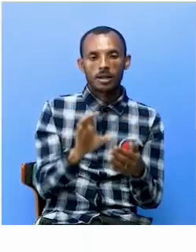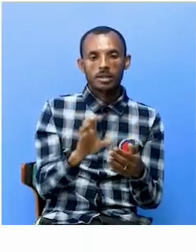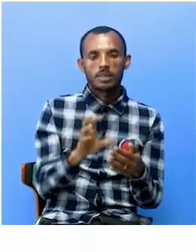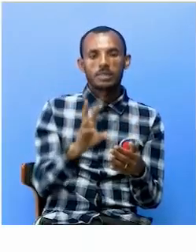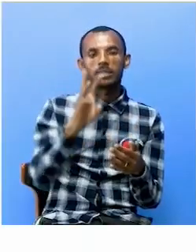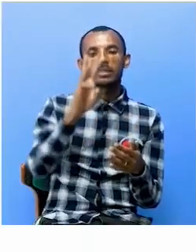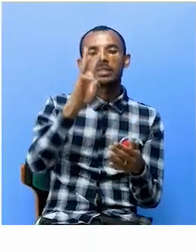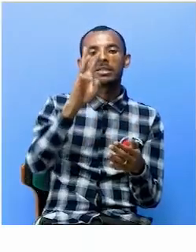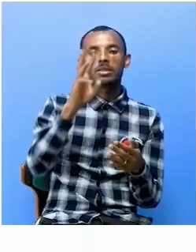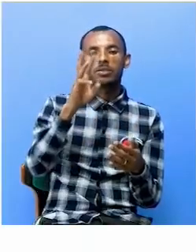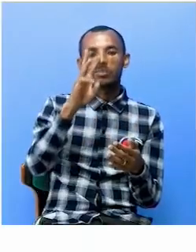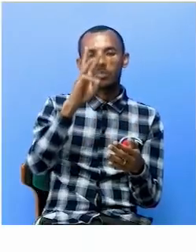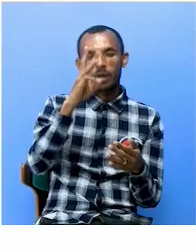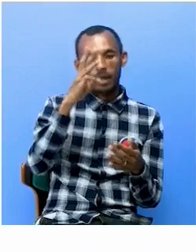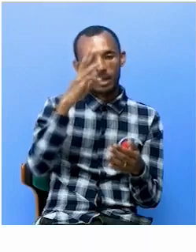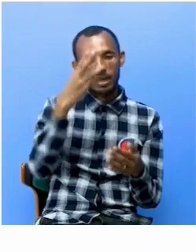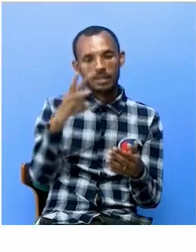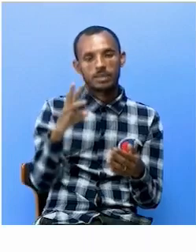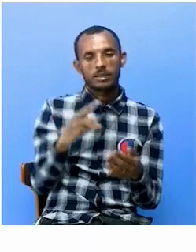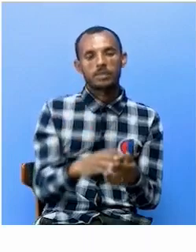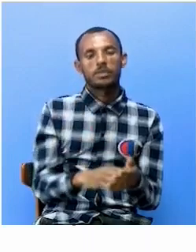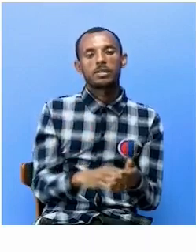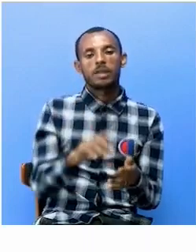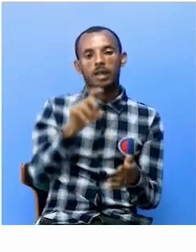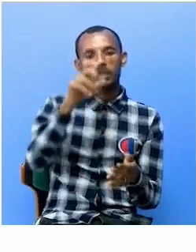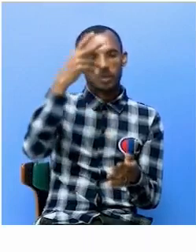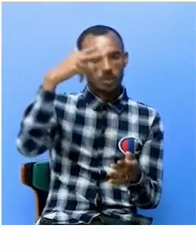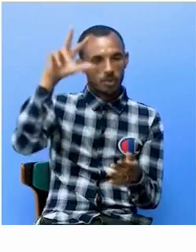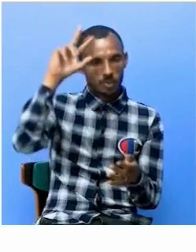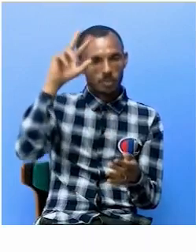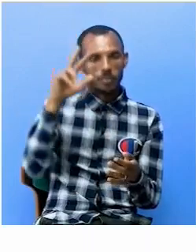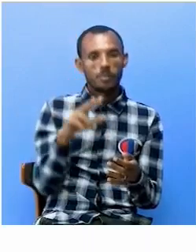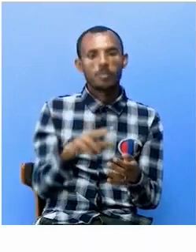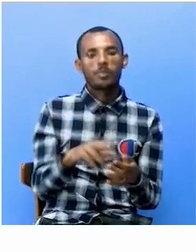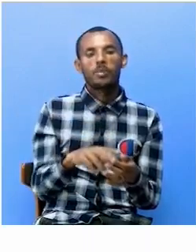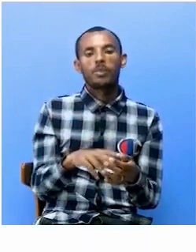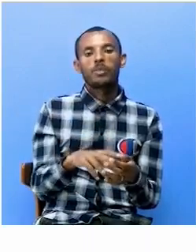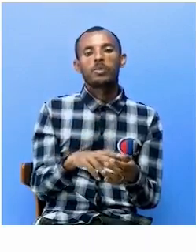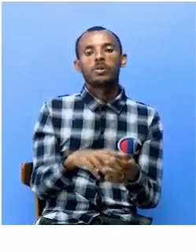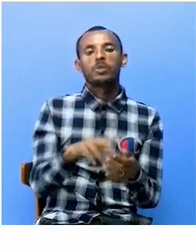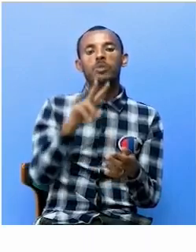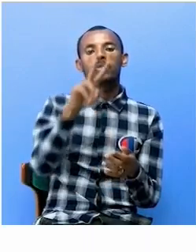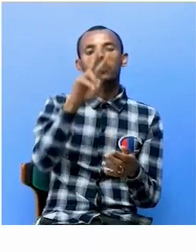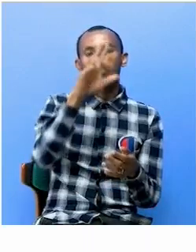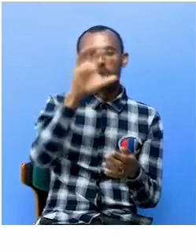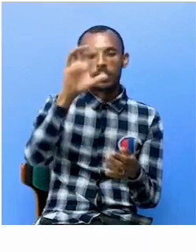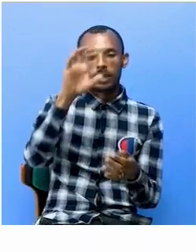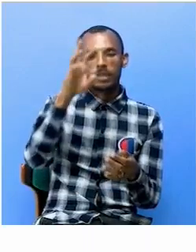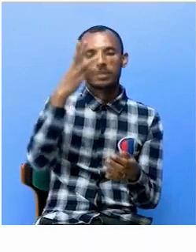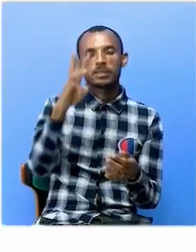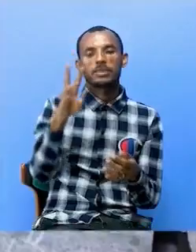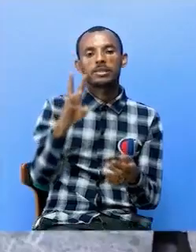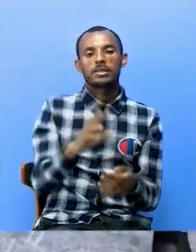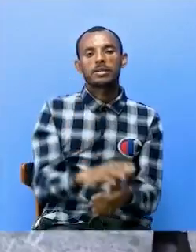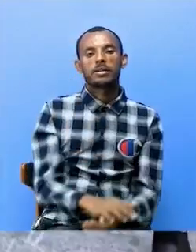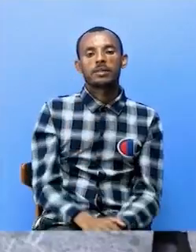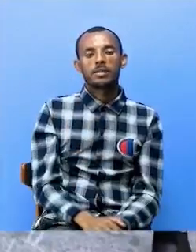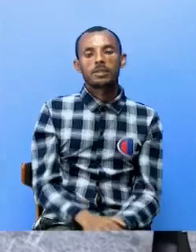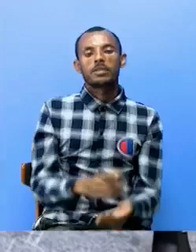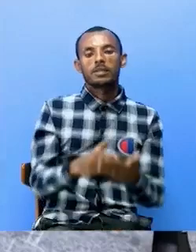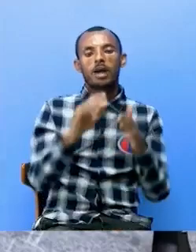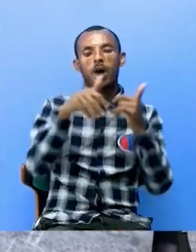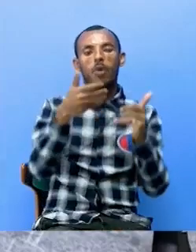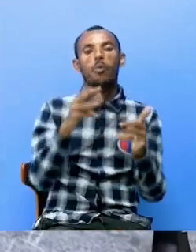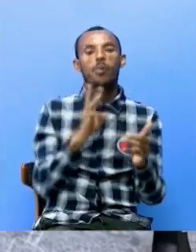216. So x cube is approximated to 216. Okay, this is how